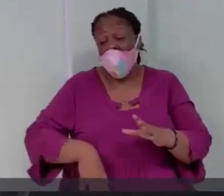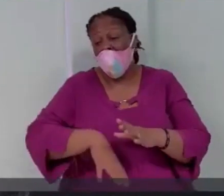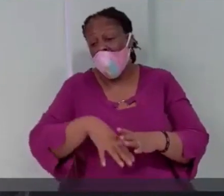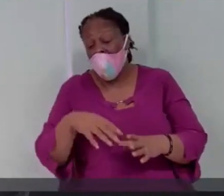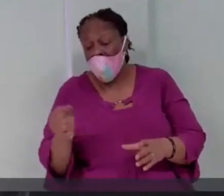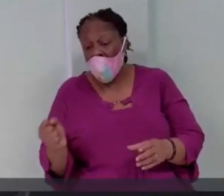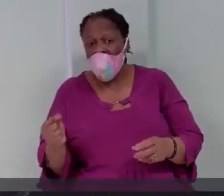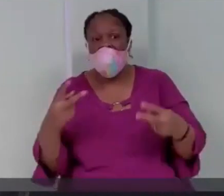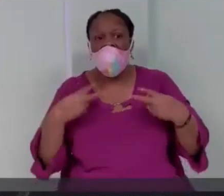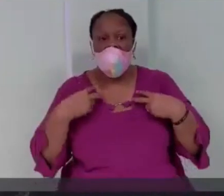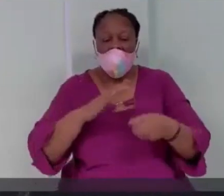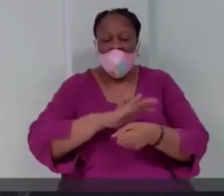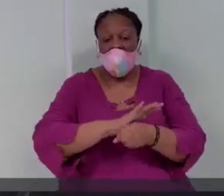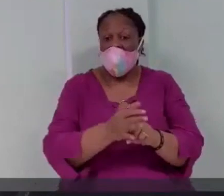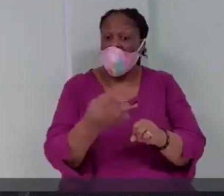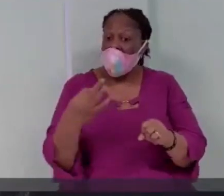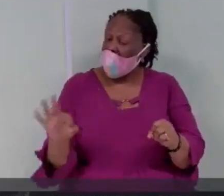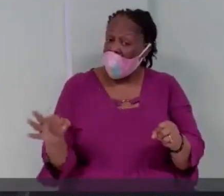COVID-19 in the community.